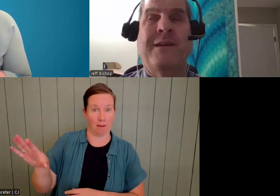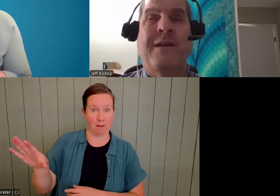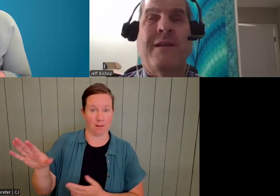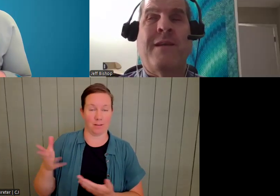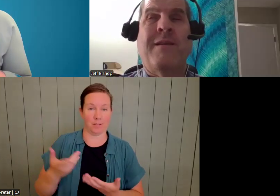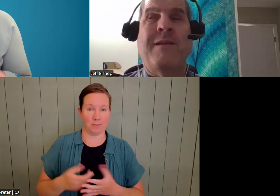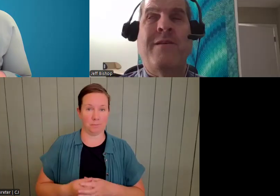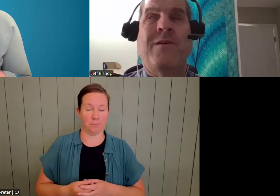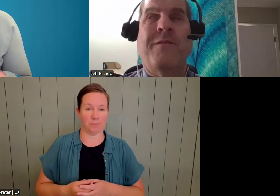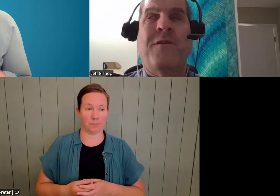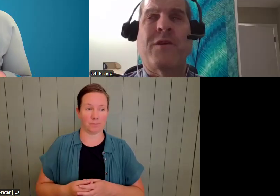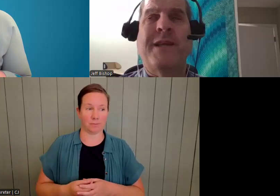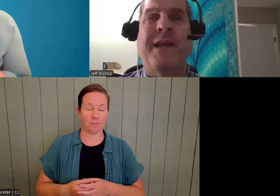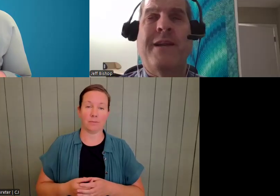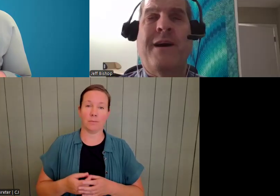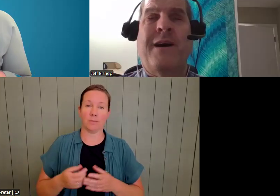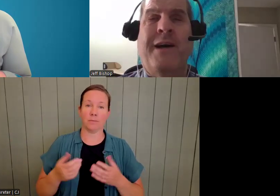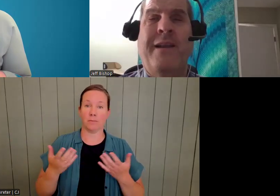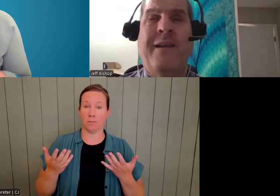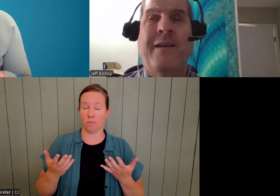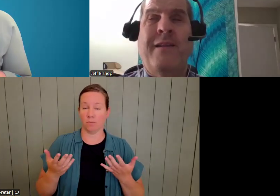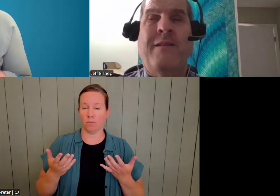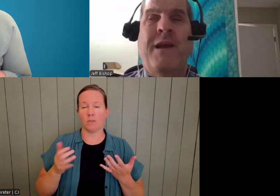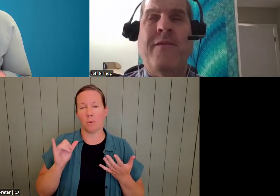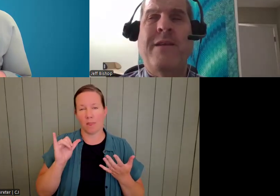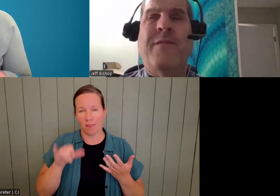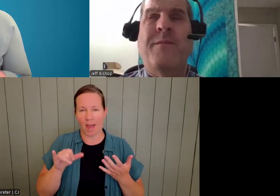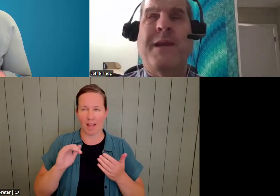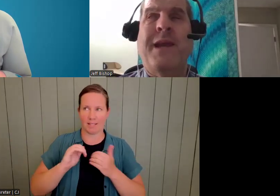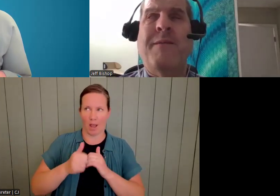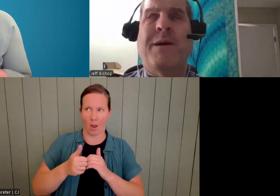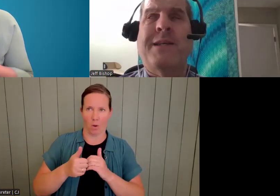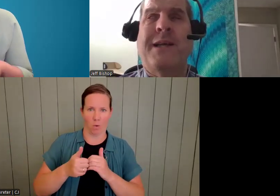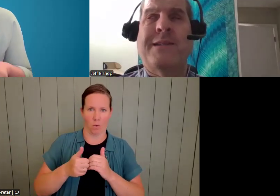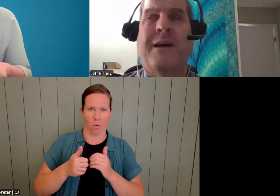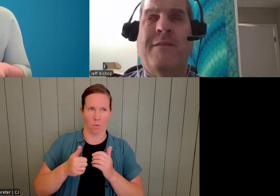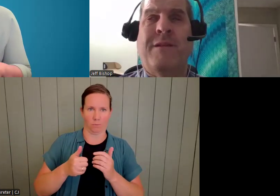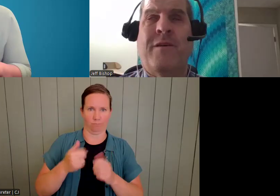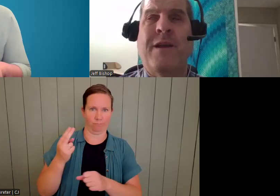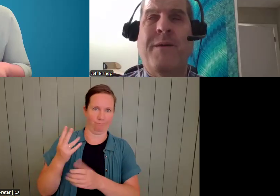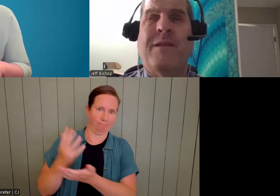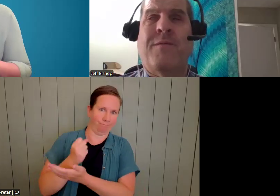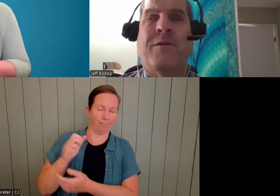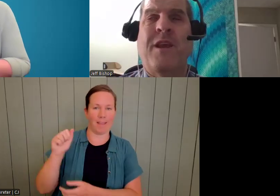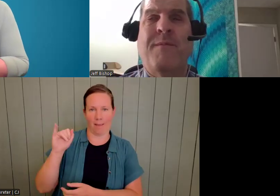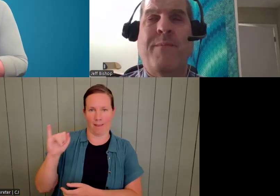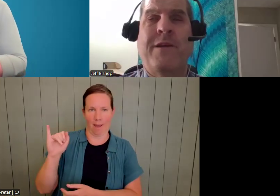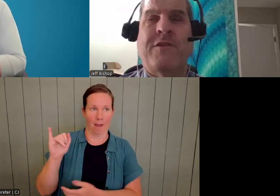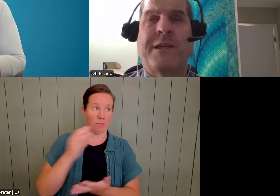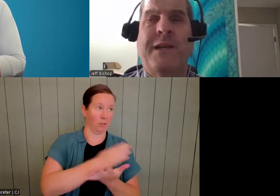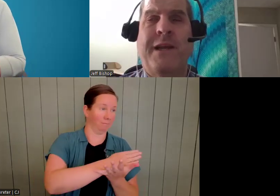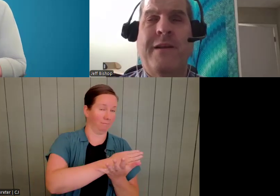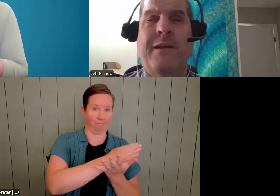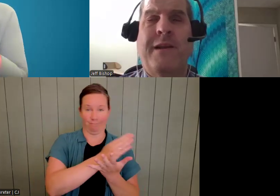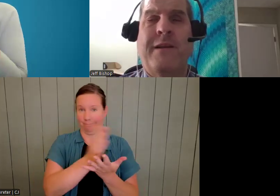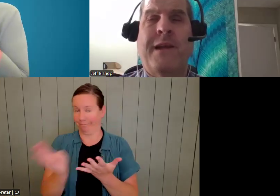just, focusing in on everything from the beginning process of learning about the role that you might be